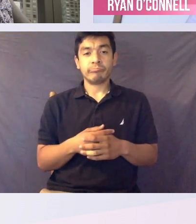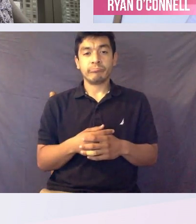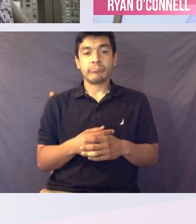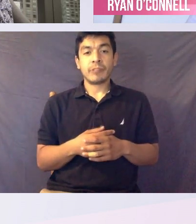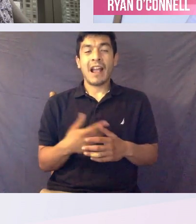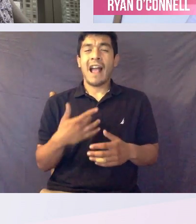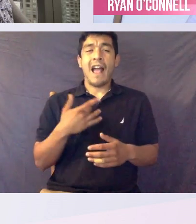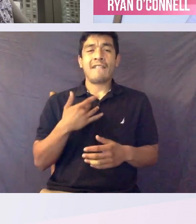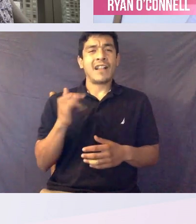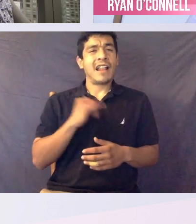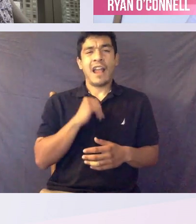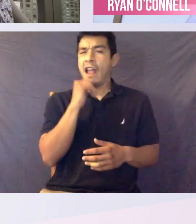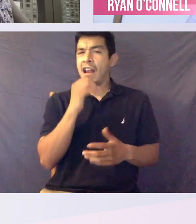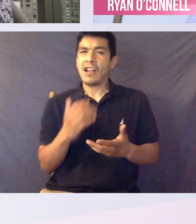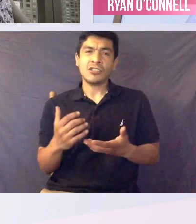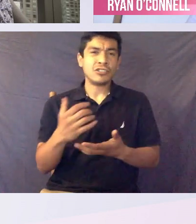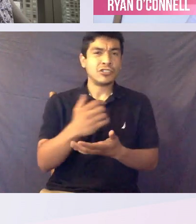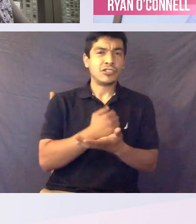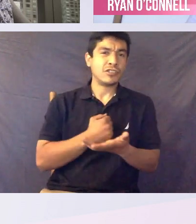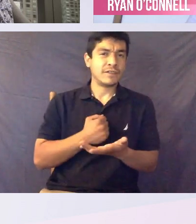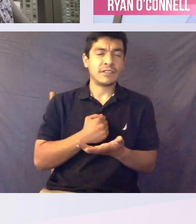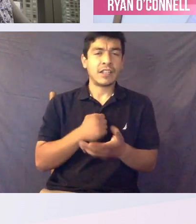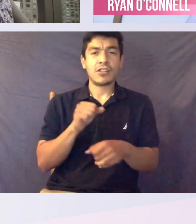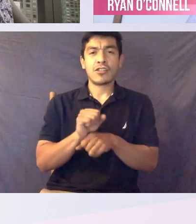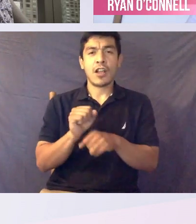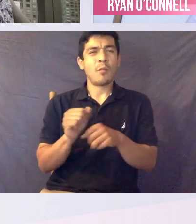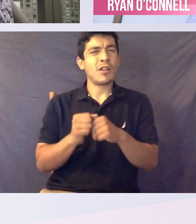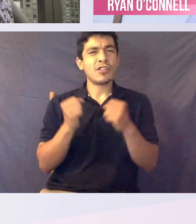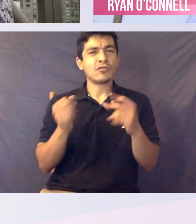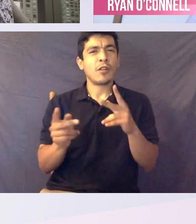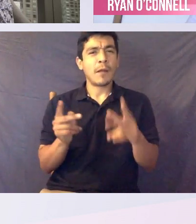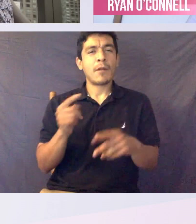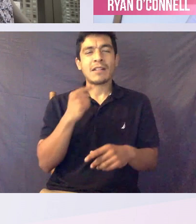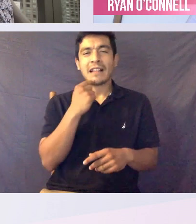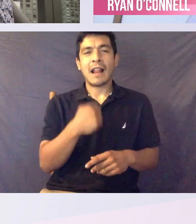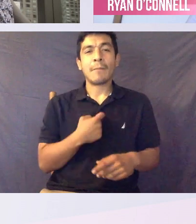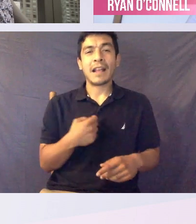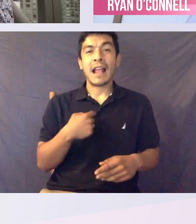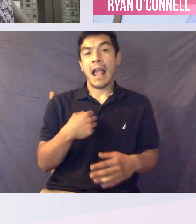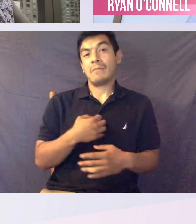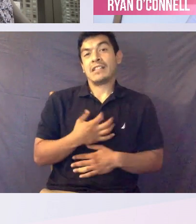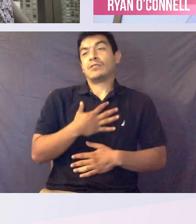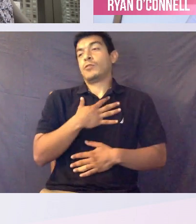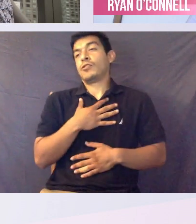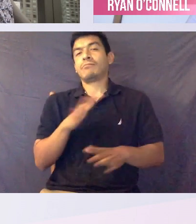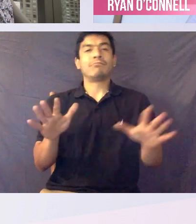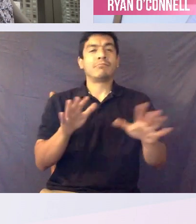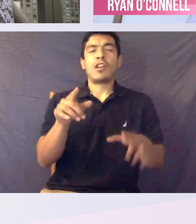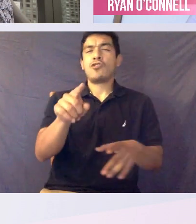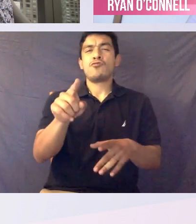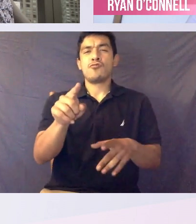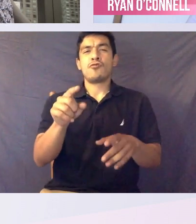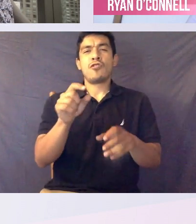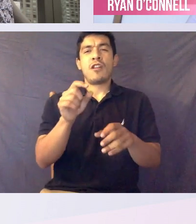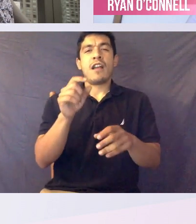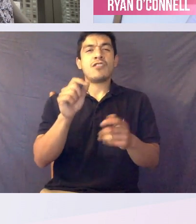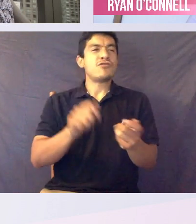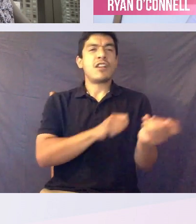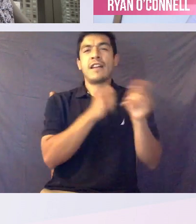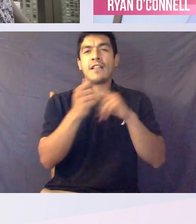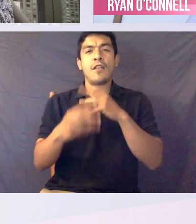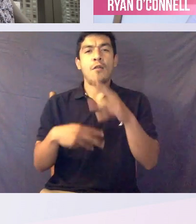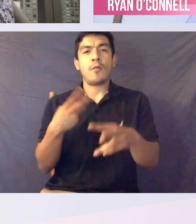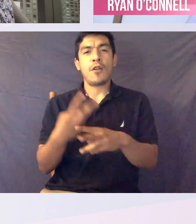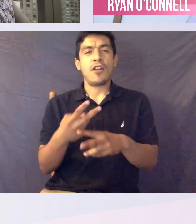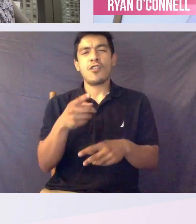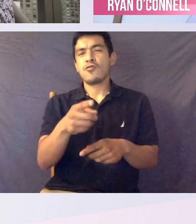undeserving for a while with so many people saying, you're such an inspiration. You've knocked down buildings. You just doing your job has